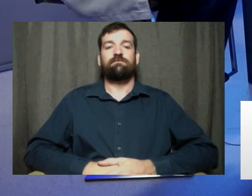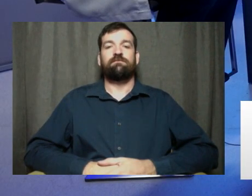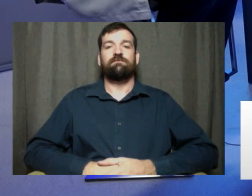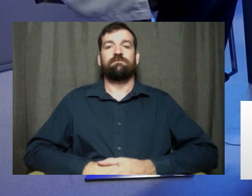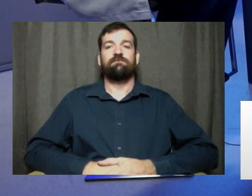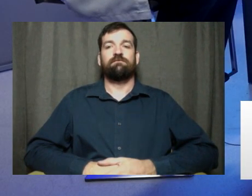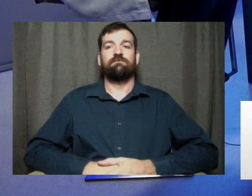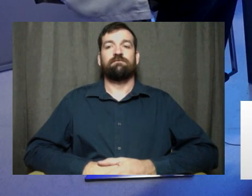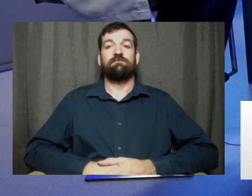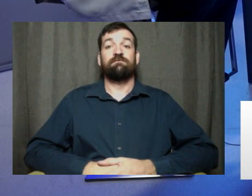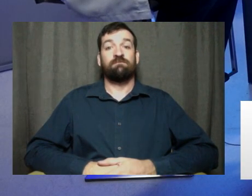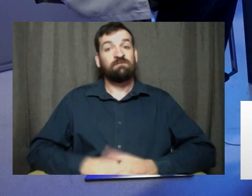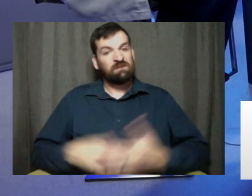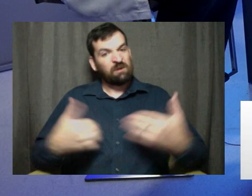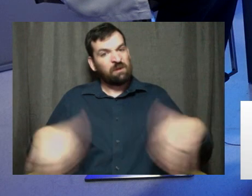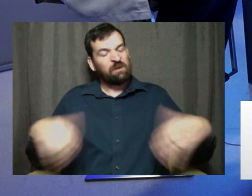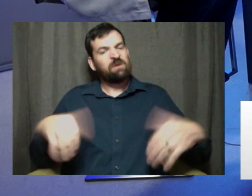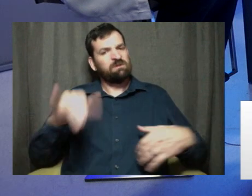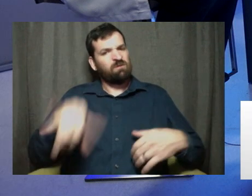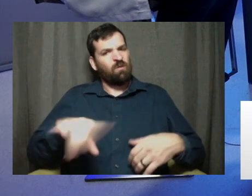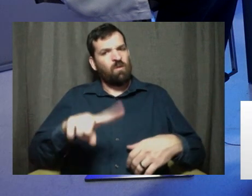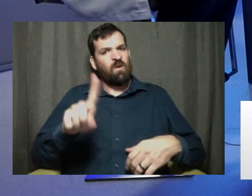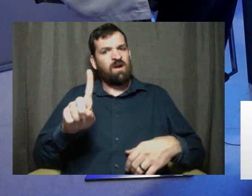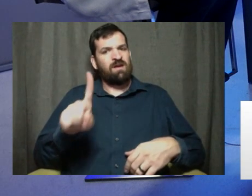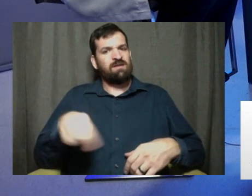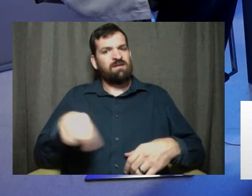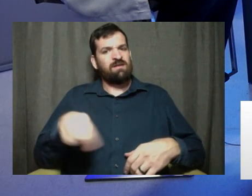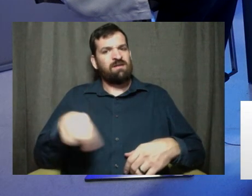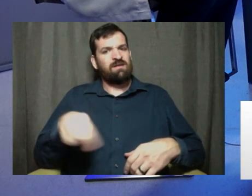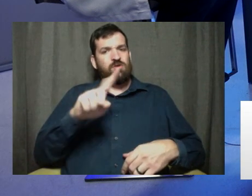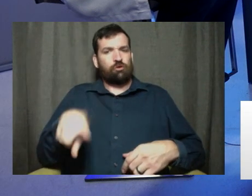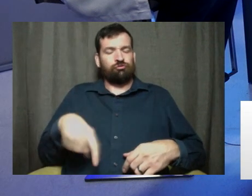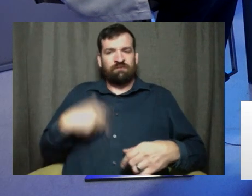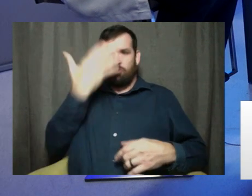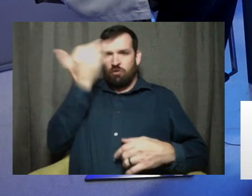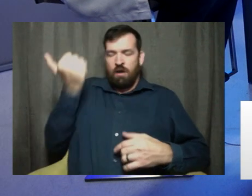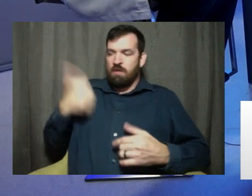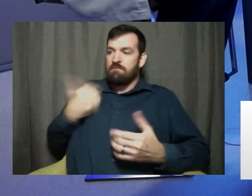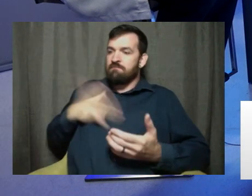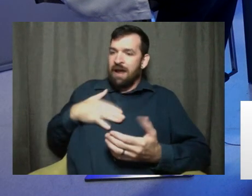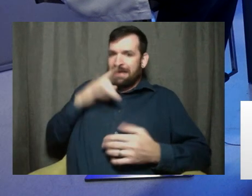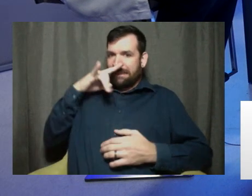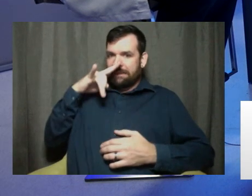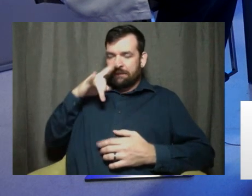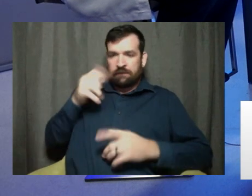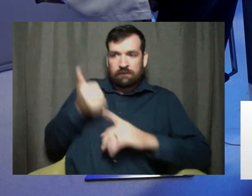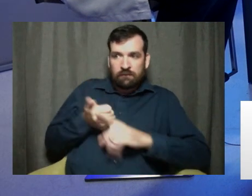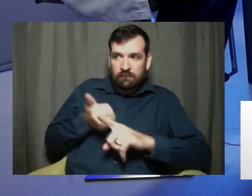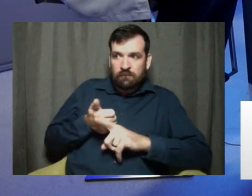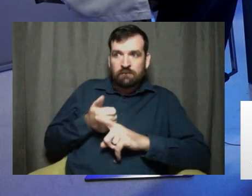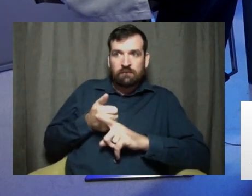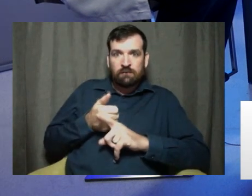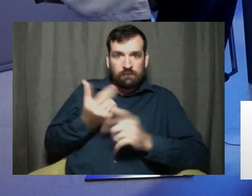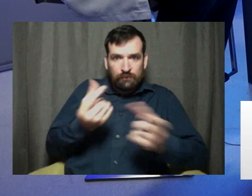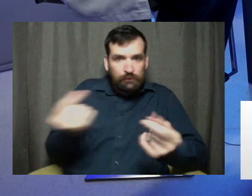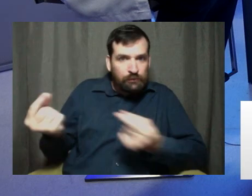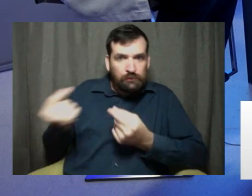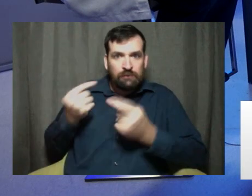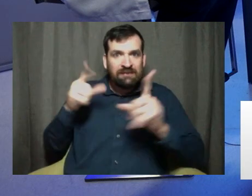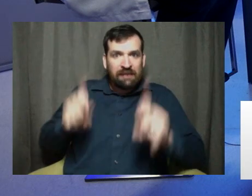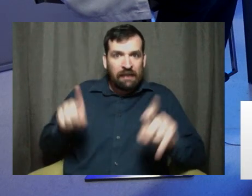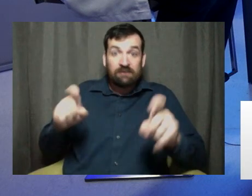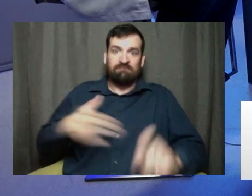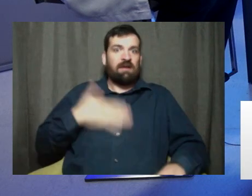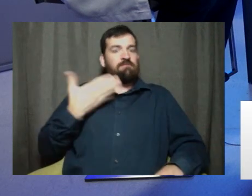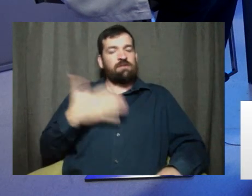I have to say that was one of the questions I guess I forgot to ask, and I had no idea when I had my kids that they were off doing all of these tests. Certainly glad they were.